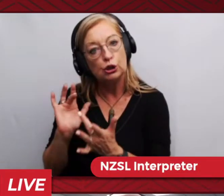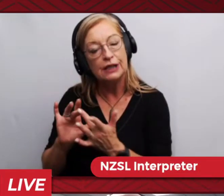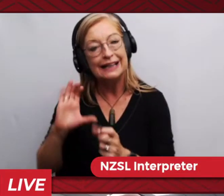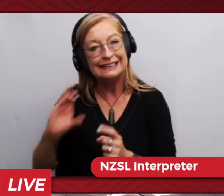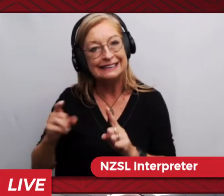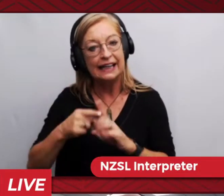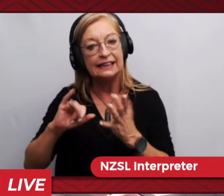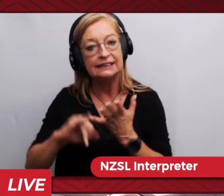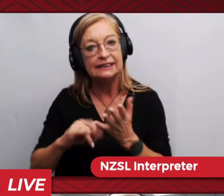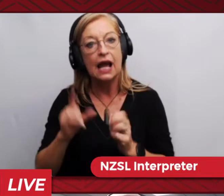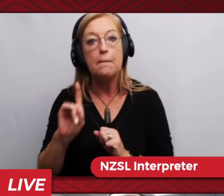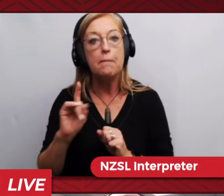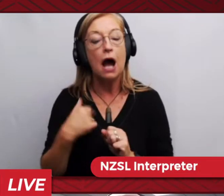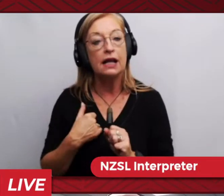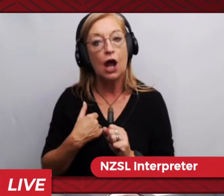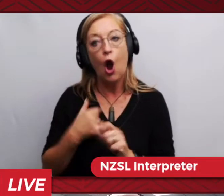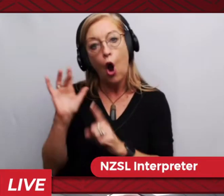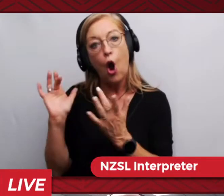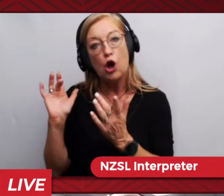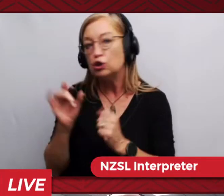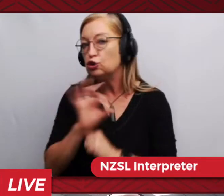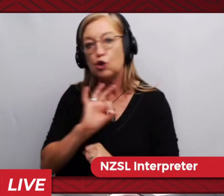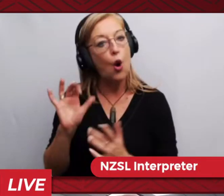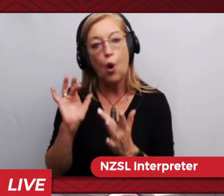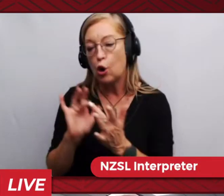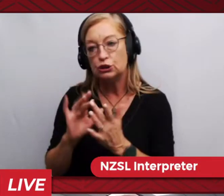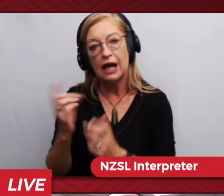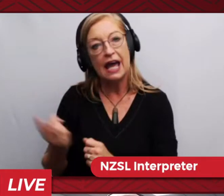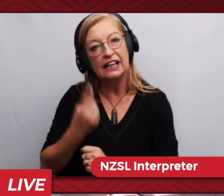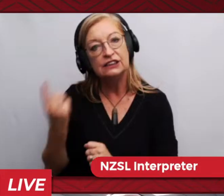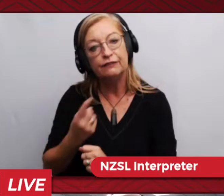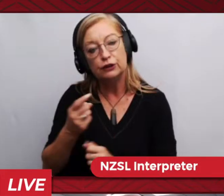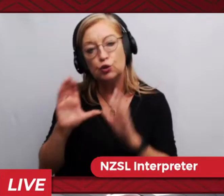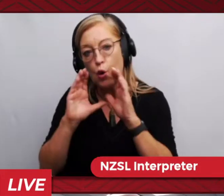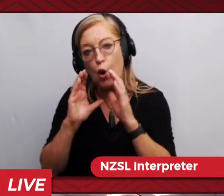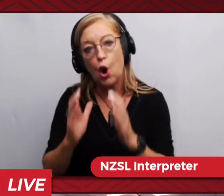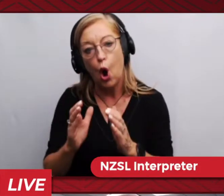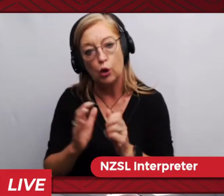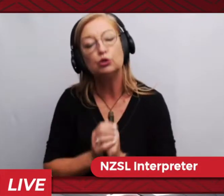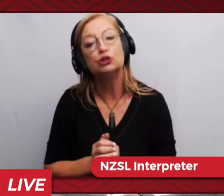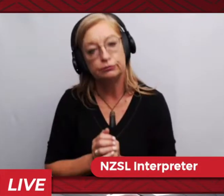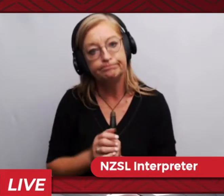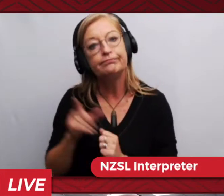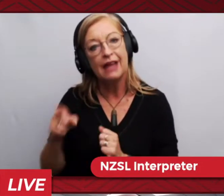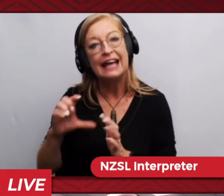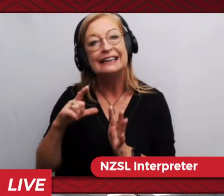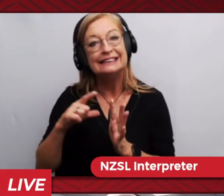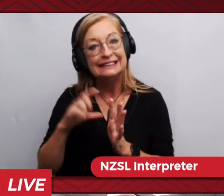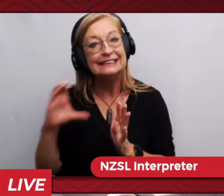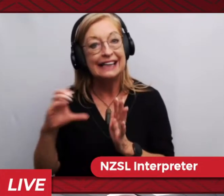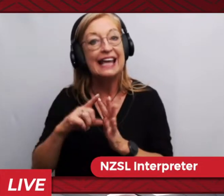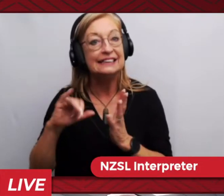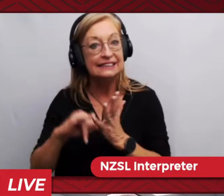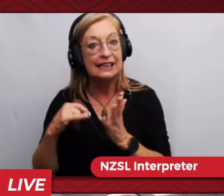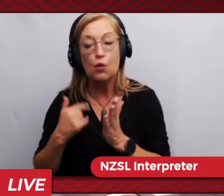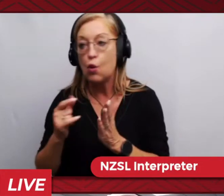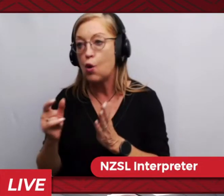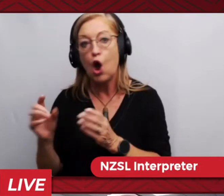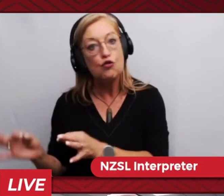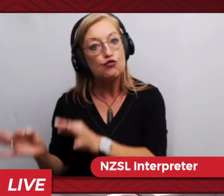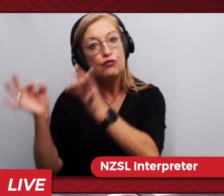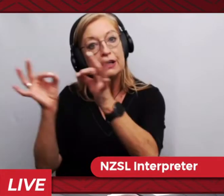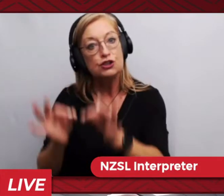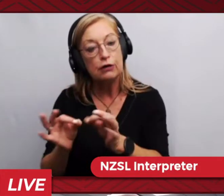coaches. And if you do, then CEC will redirect them to the right person. We also do anticipate seeing